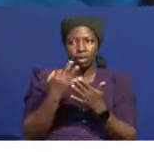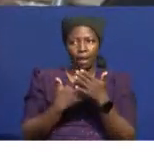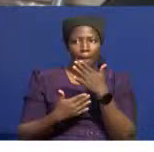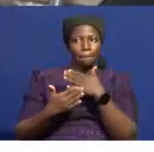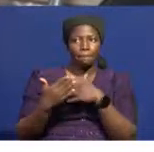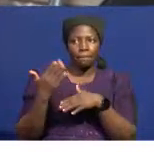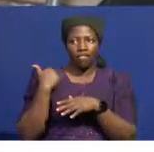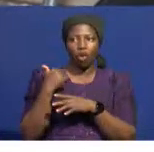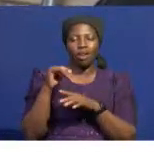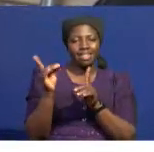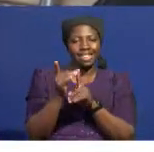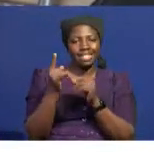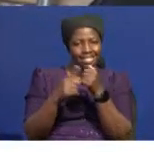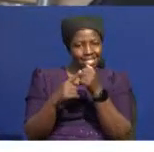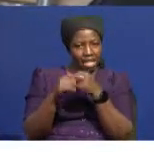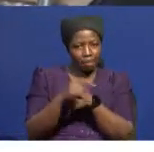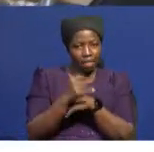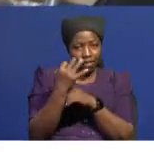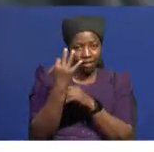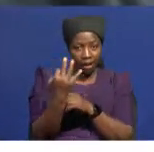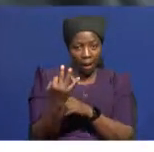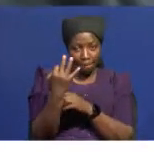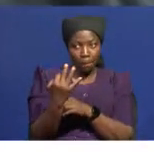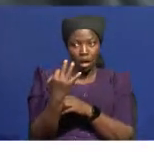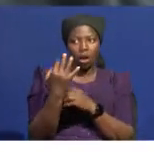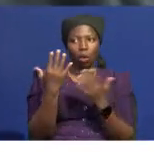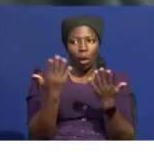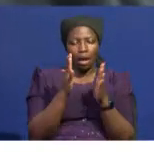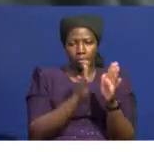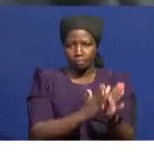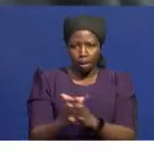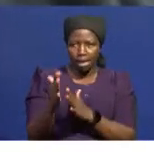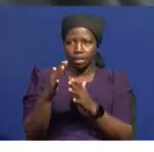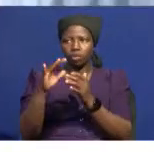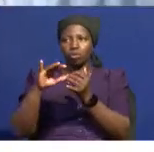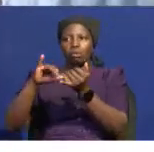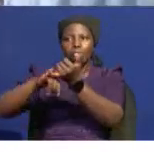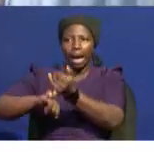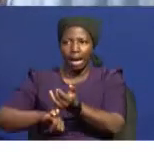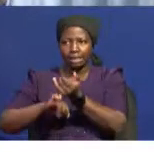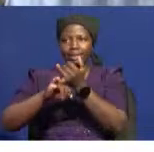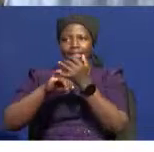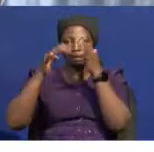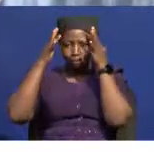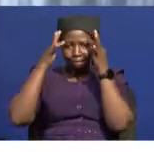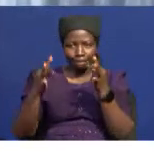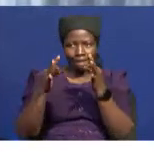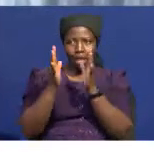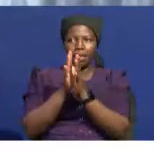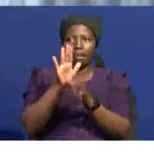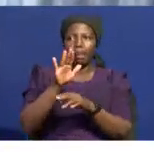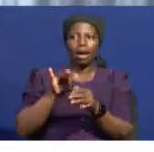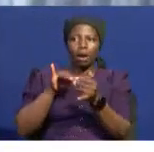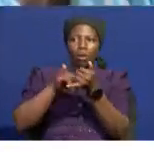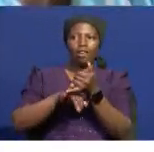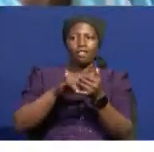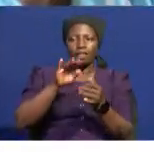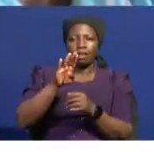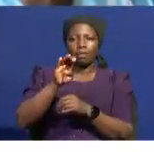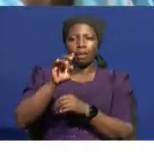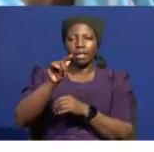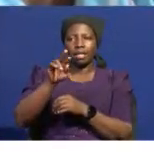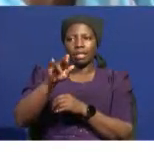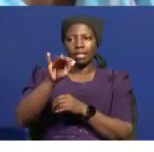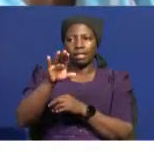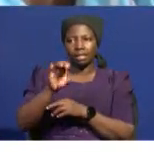day, he had planned to wed the love of his life, Beatrice Budoni, at Our Lady Consolata, Rukenya Church. The families say that